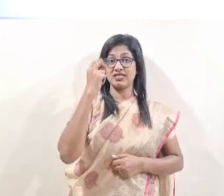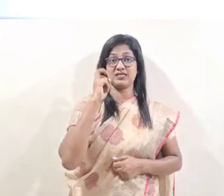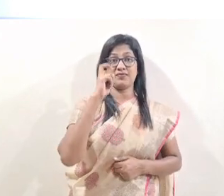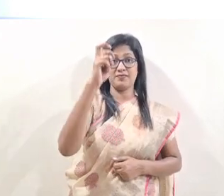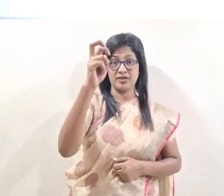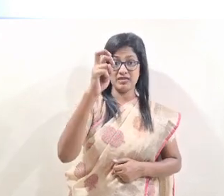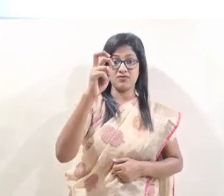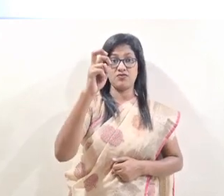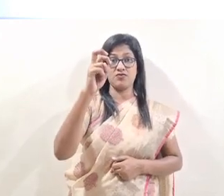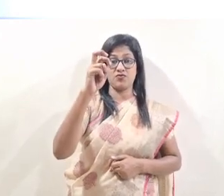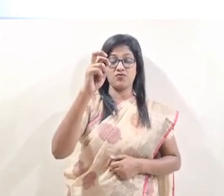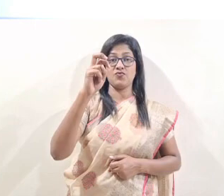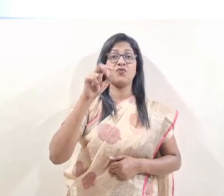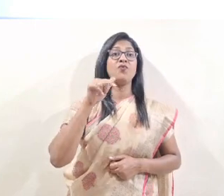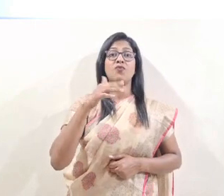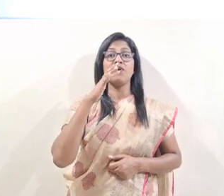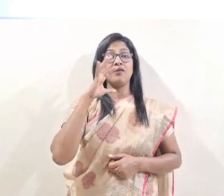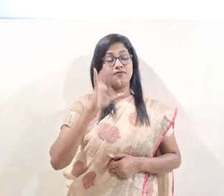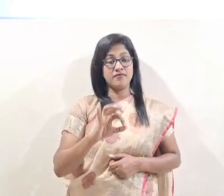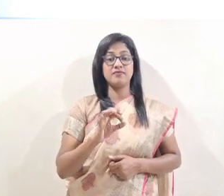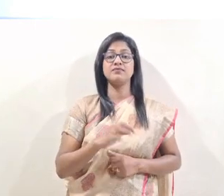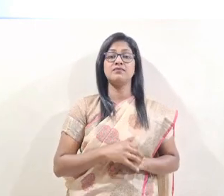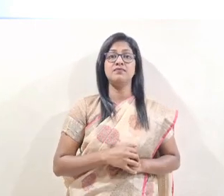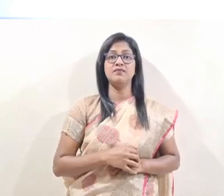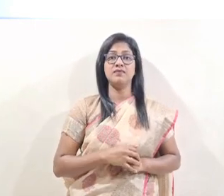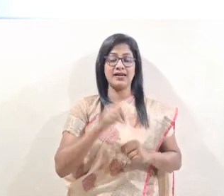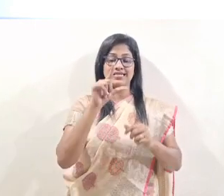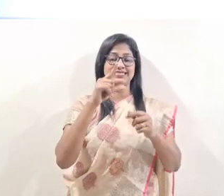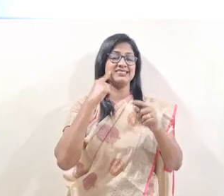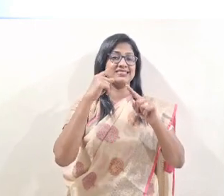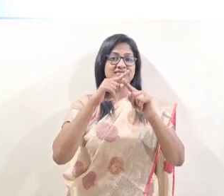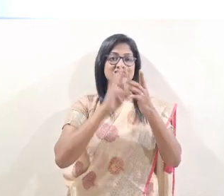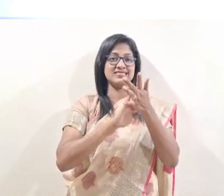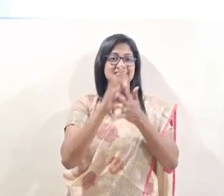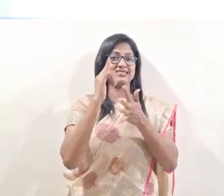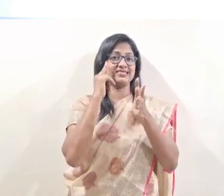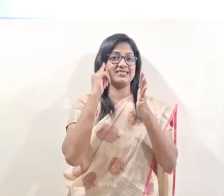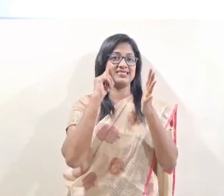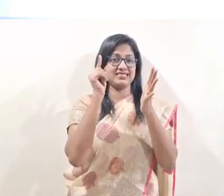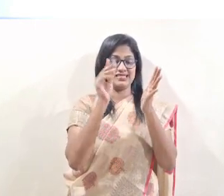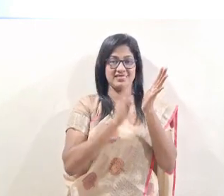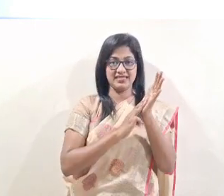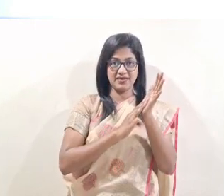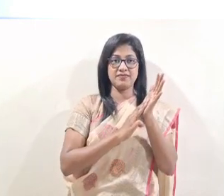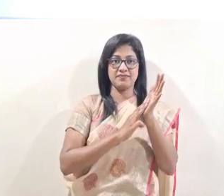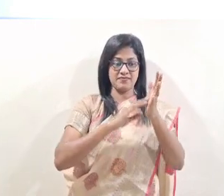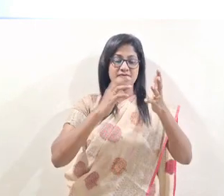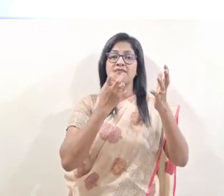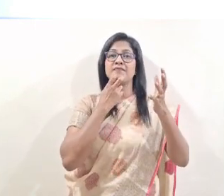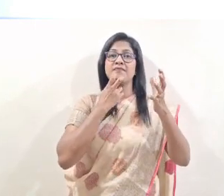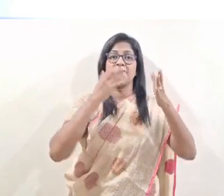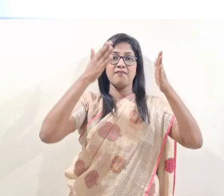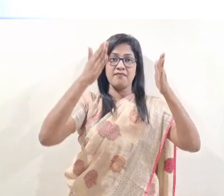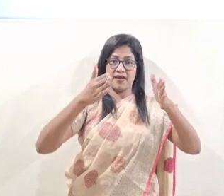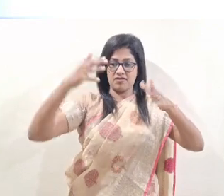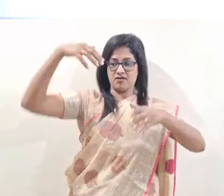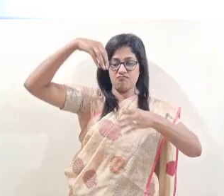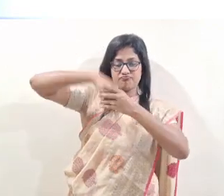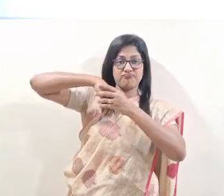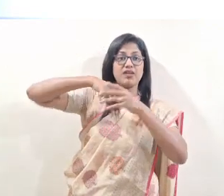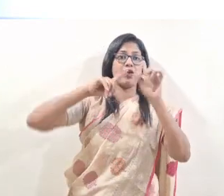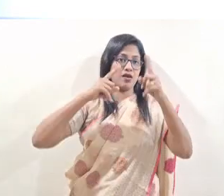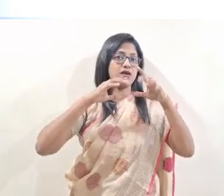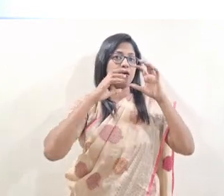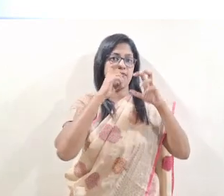fact, to go in for a lithium ferrophosphate battery systems. In one of the stations we have